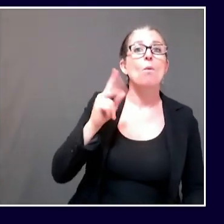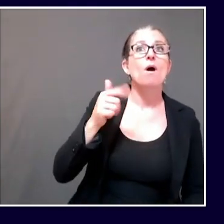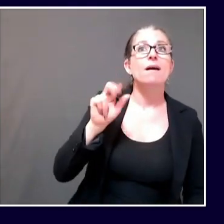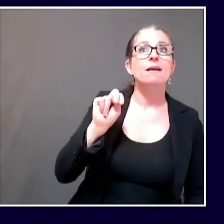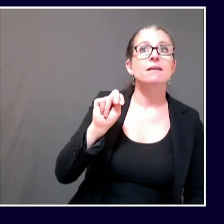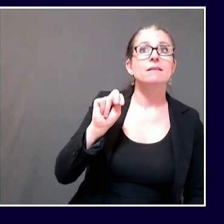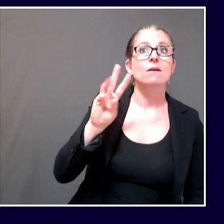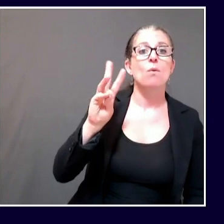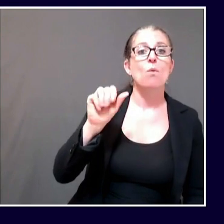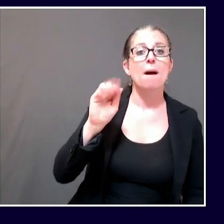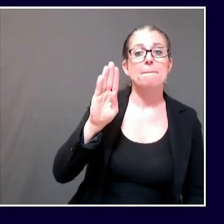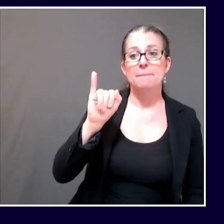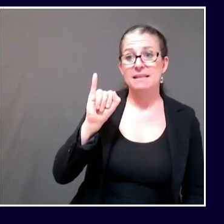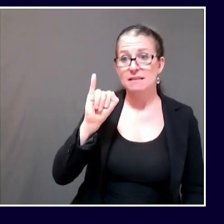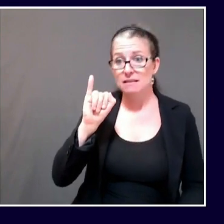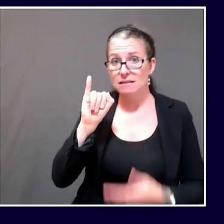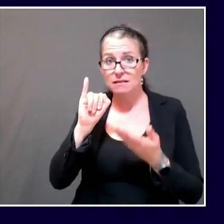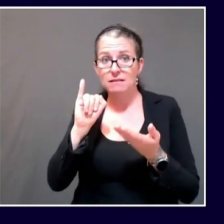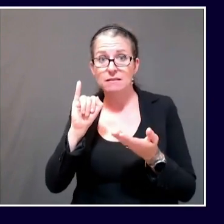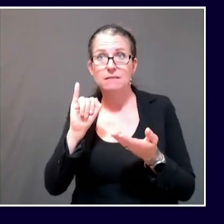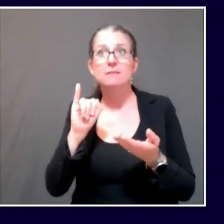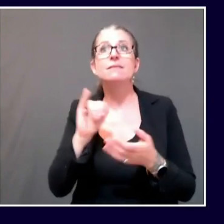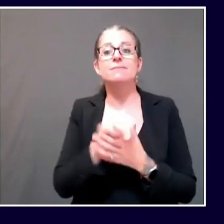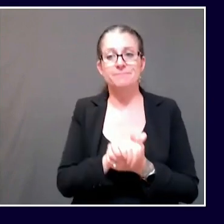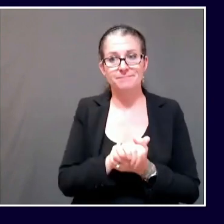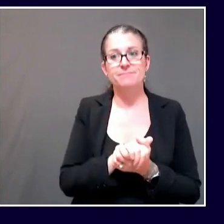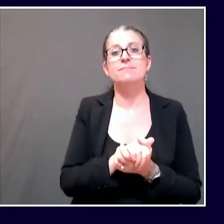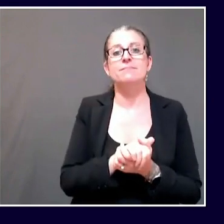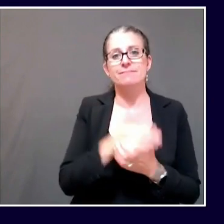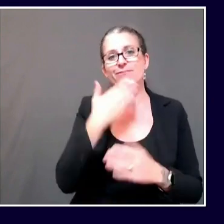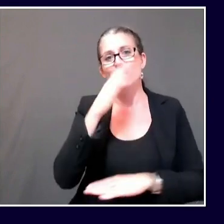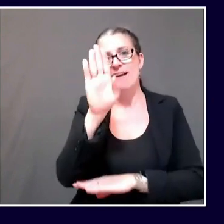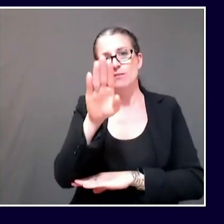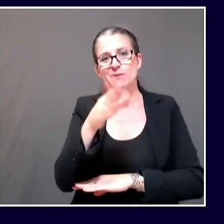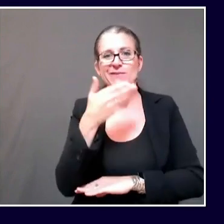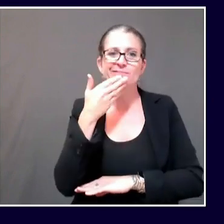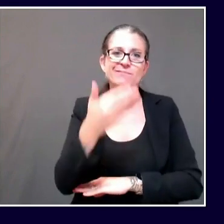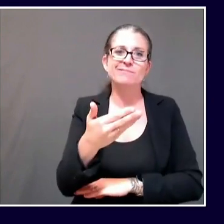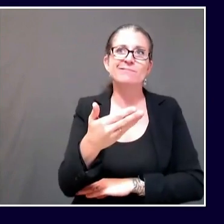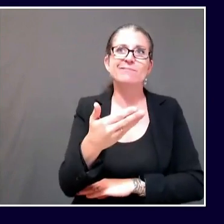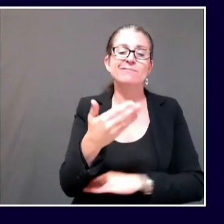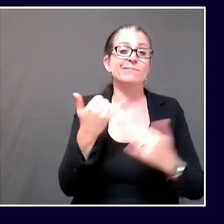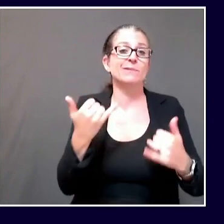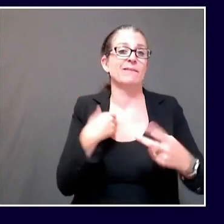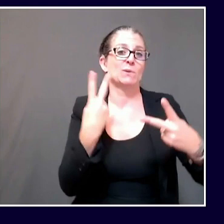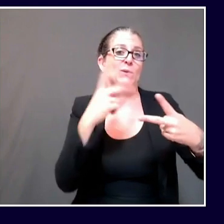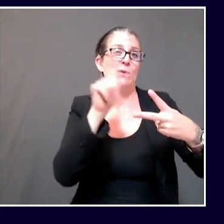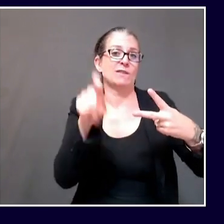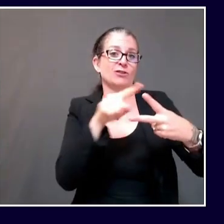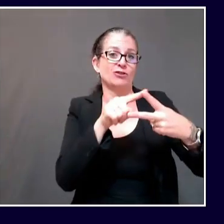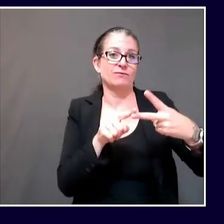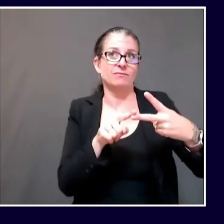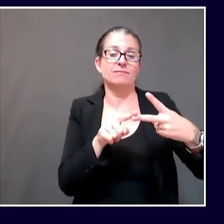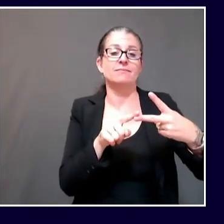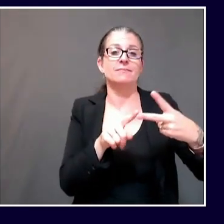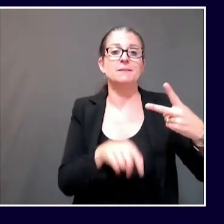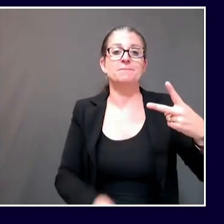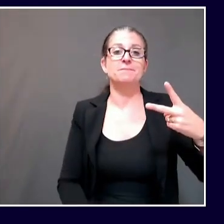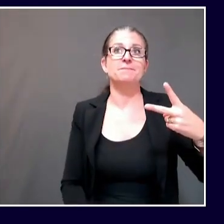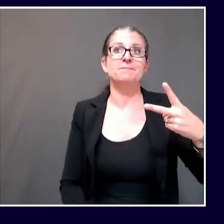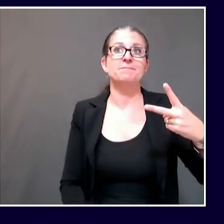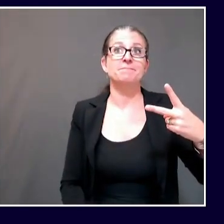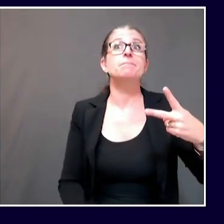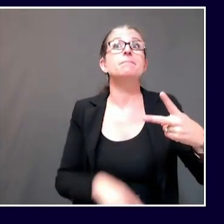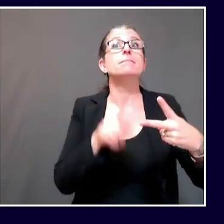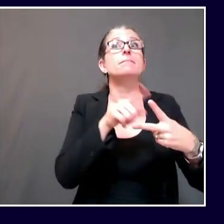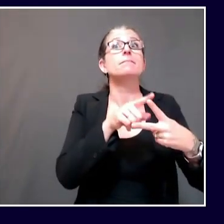Hi, good afternoon, Dr. Shah. Thank you for taking my questions today. I have two questions. My first one is, if the MPA decides